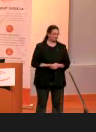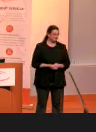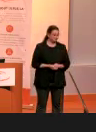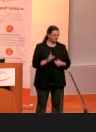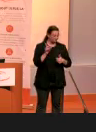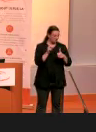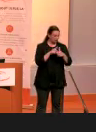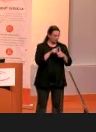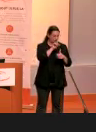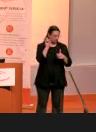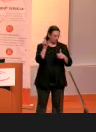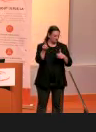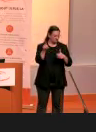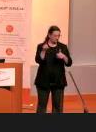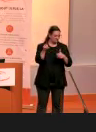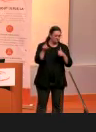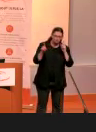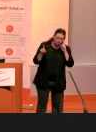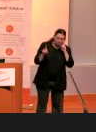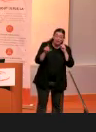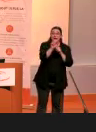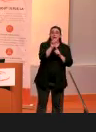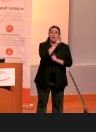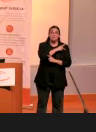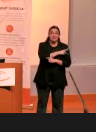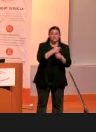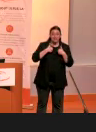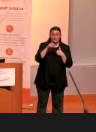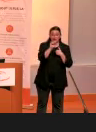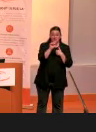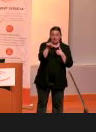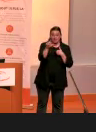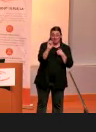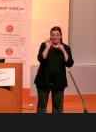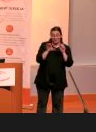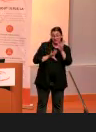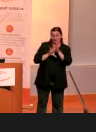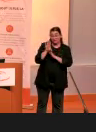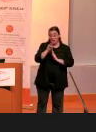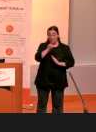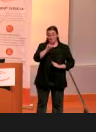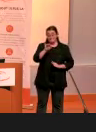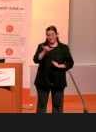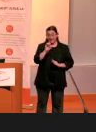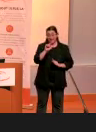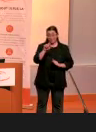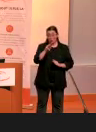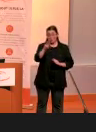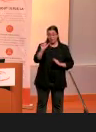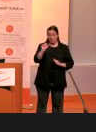First question, can an SLE patient develop multiple myeloma, currently smoldering